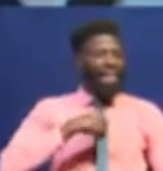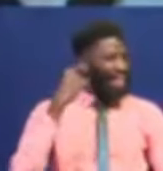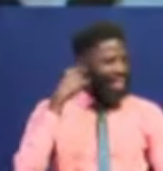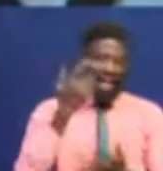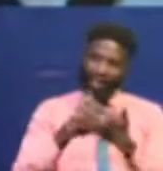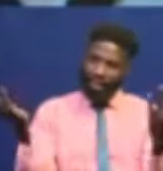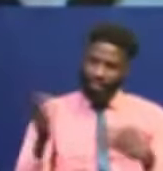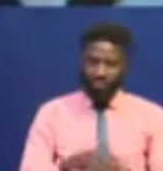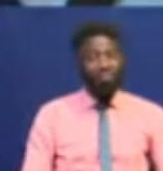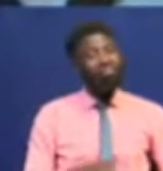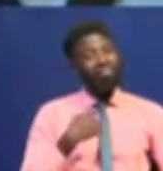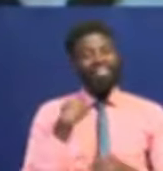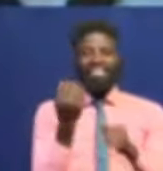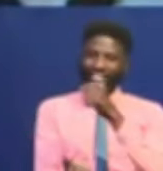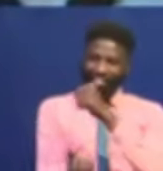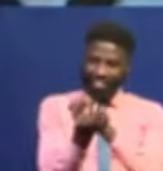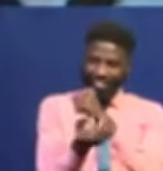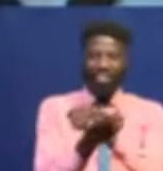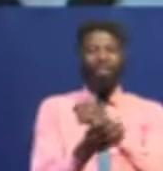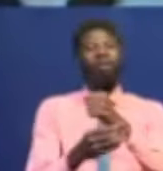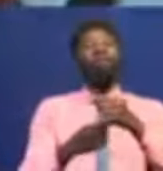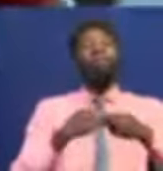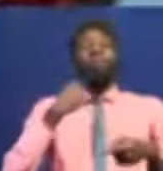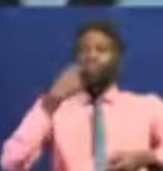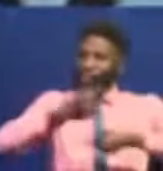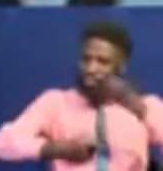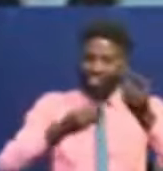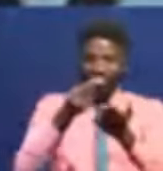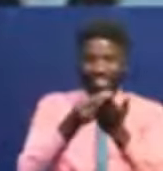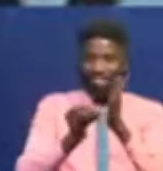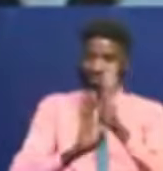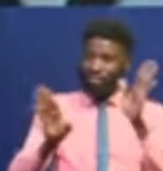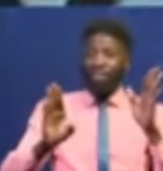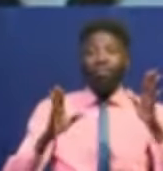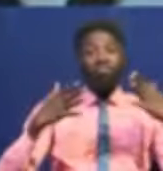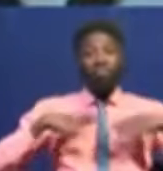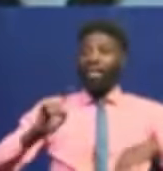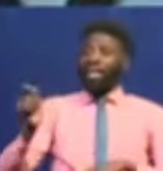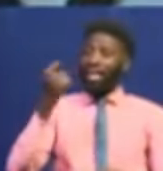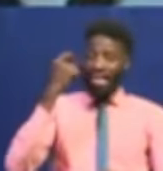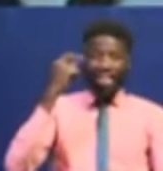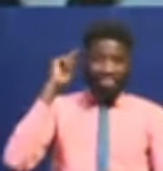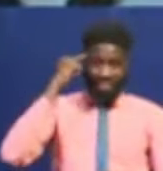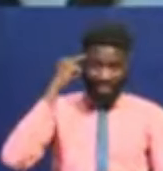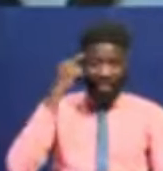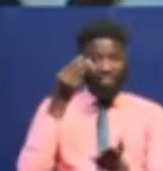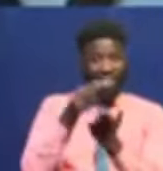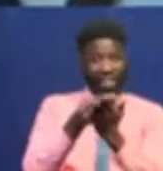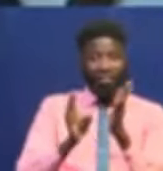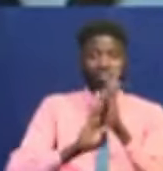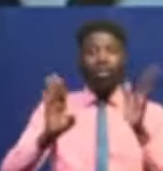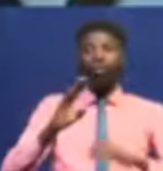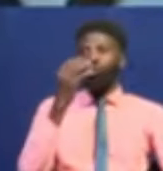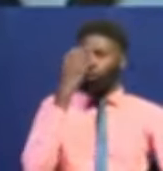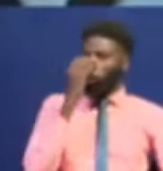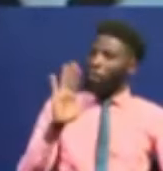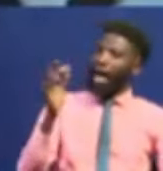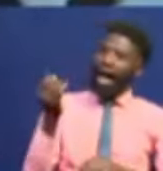Let me tell you, the process of a finance bill, in fact, you know, many people believe in Kenya that the finance bill is an invention of William